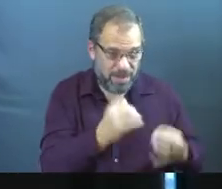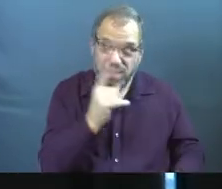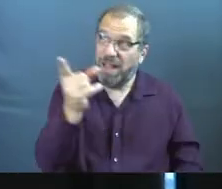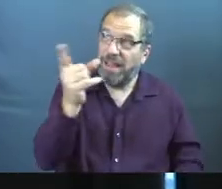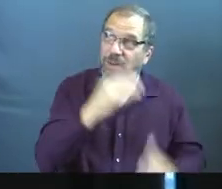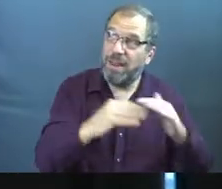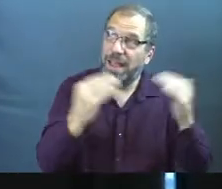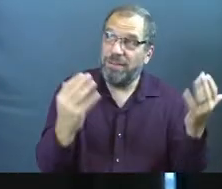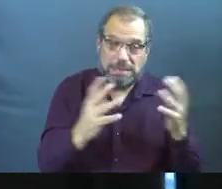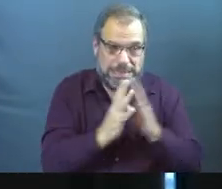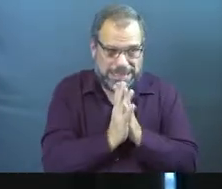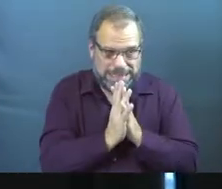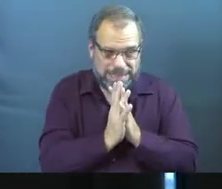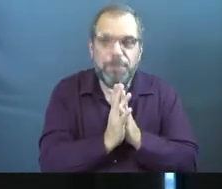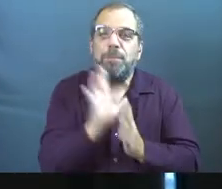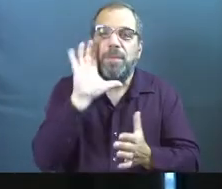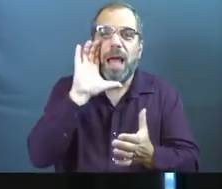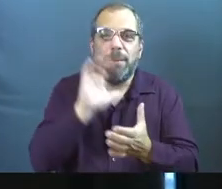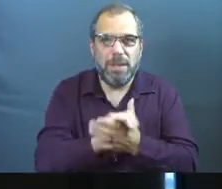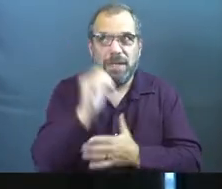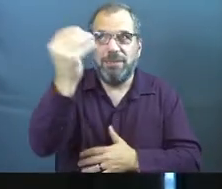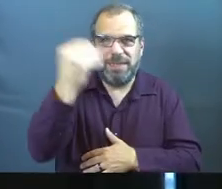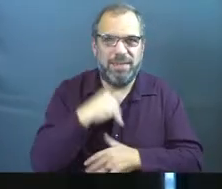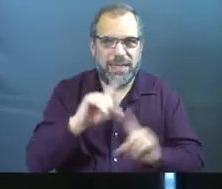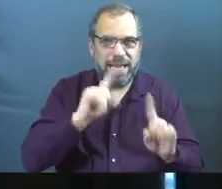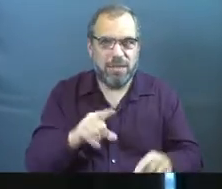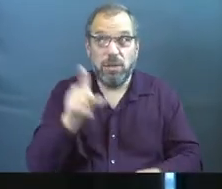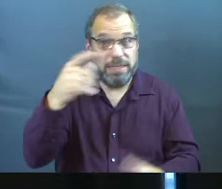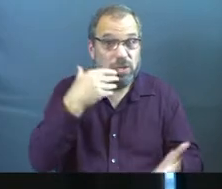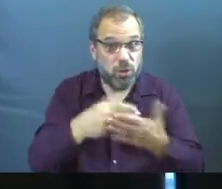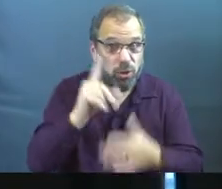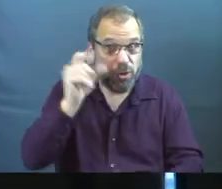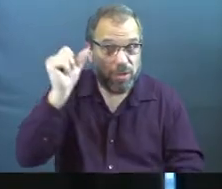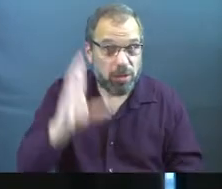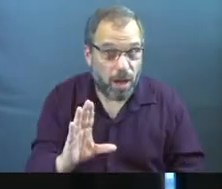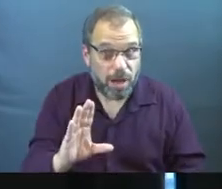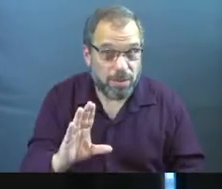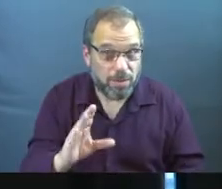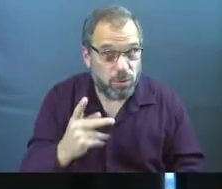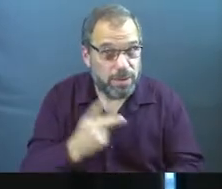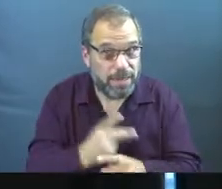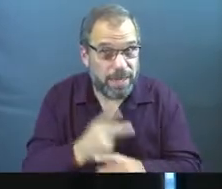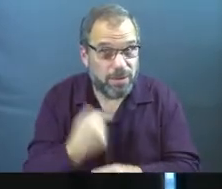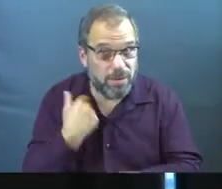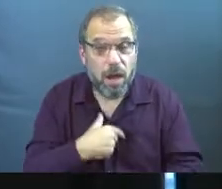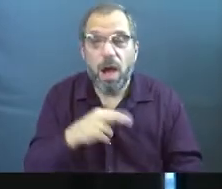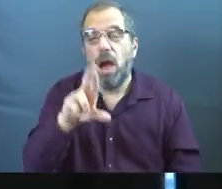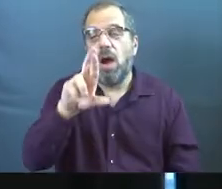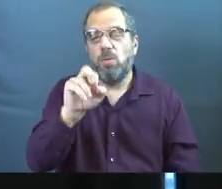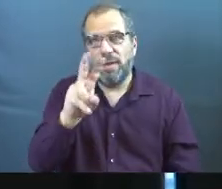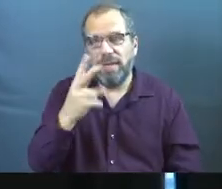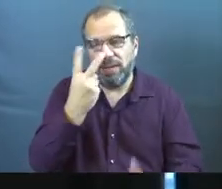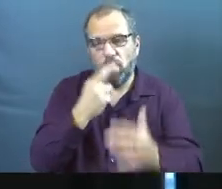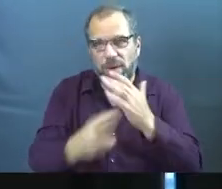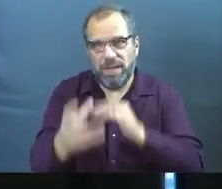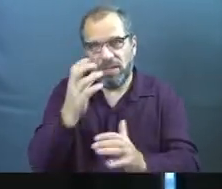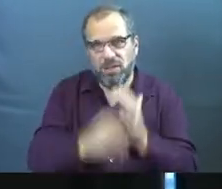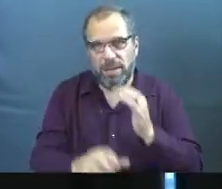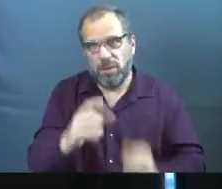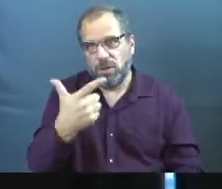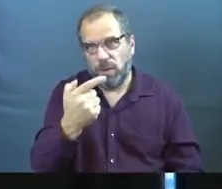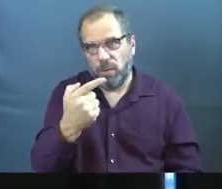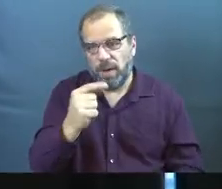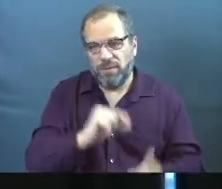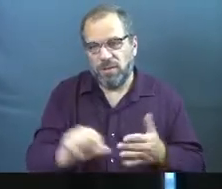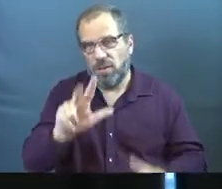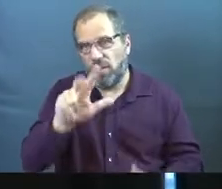there? I believe that God does give us an answer because he is a good God who cares for us. This comes from Revelation 21, verses 3 and 4.